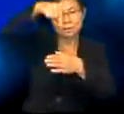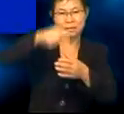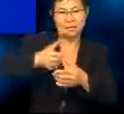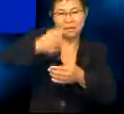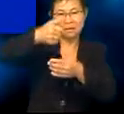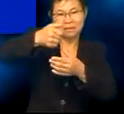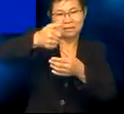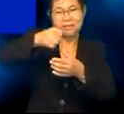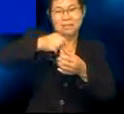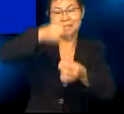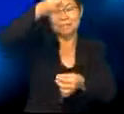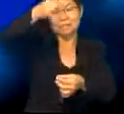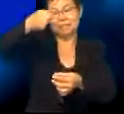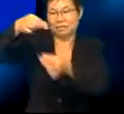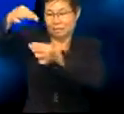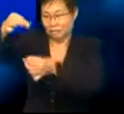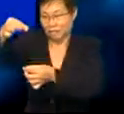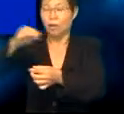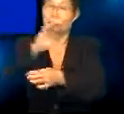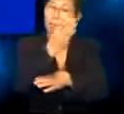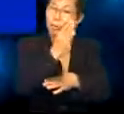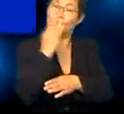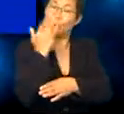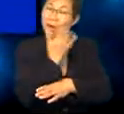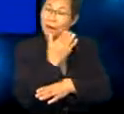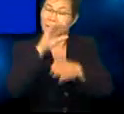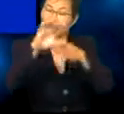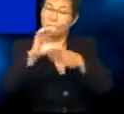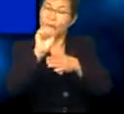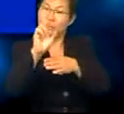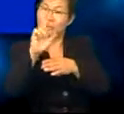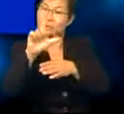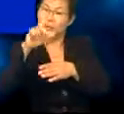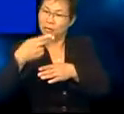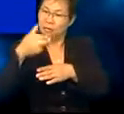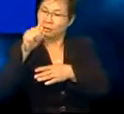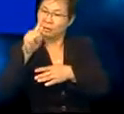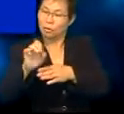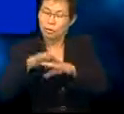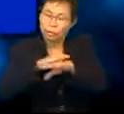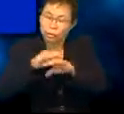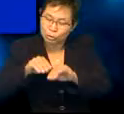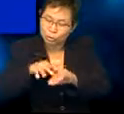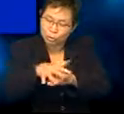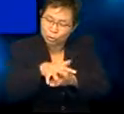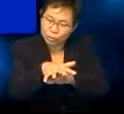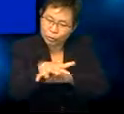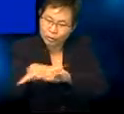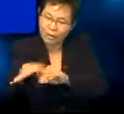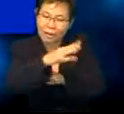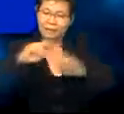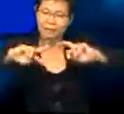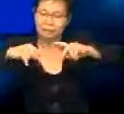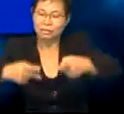thistle funnel. The blue color of copper to sulfate slowly spreads and turns the